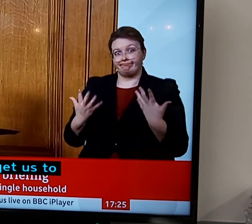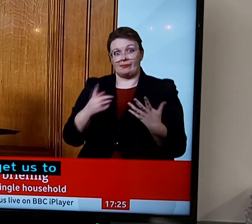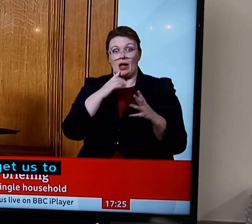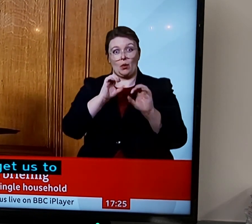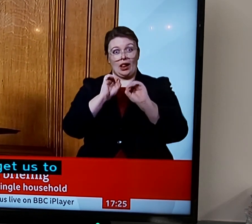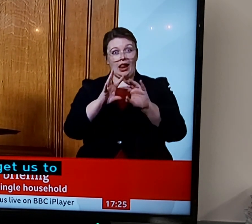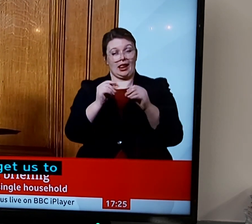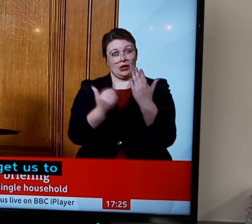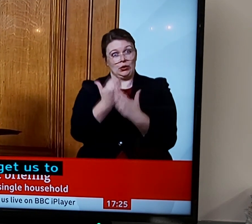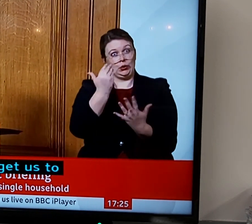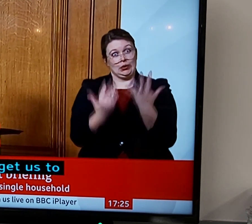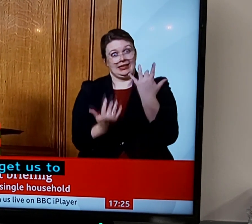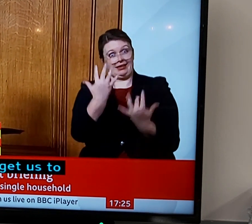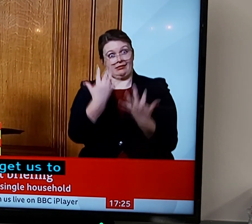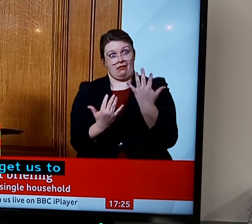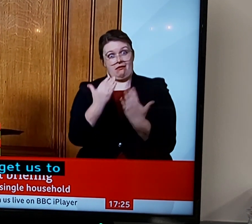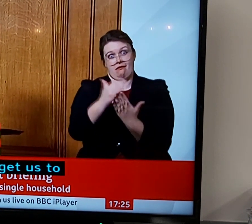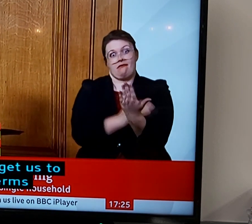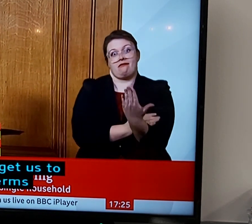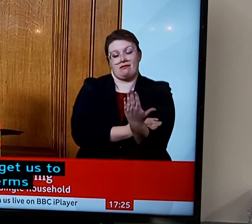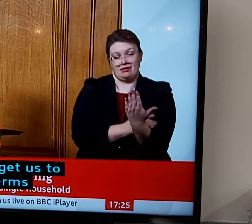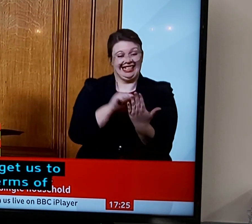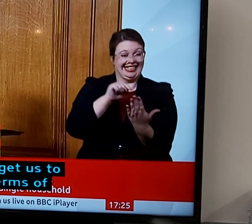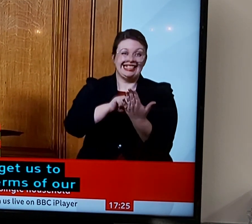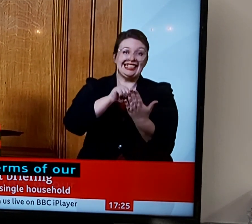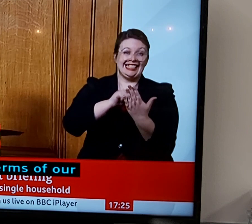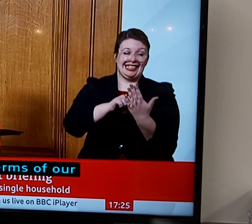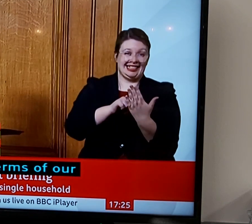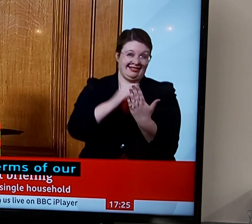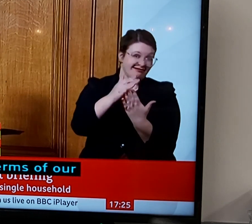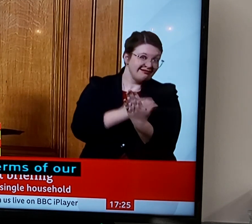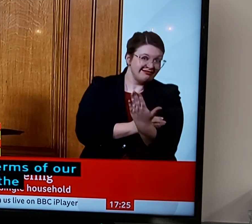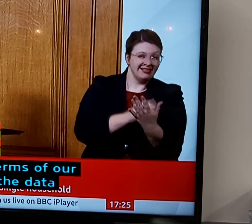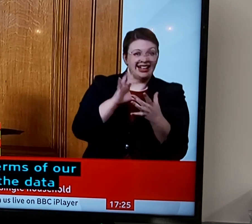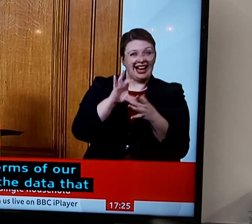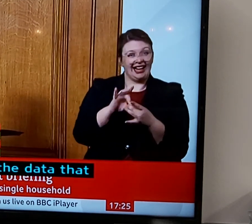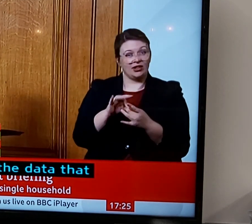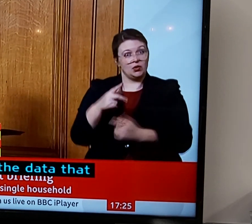out for you are all data pertaining to